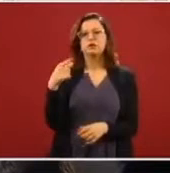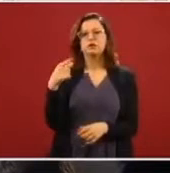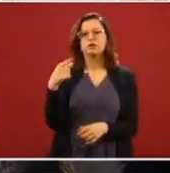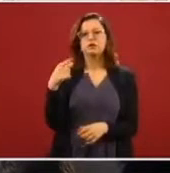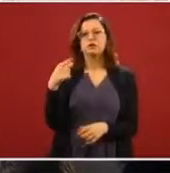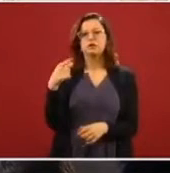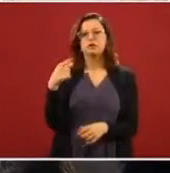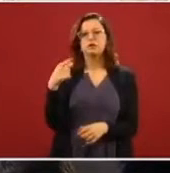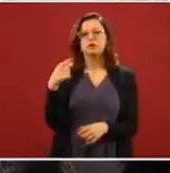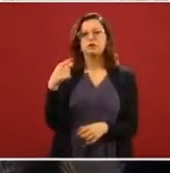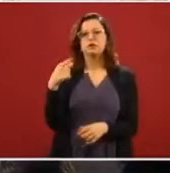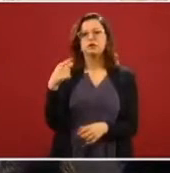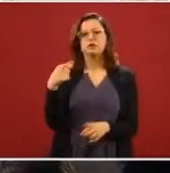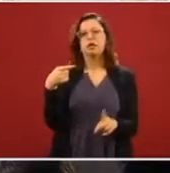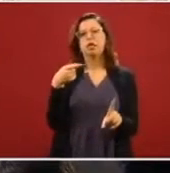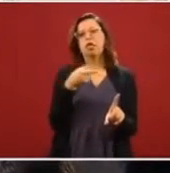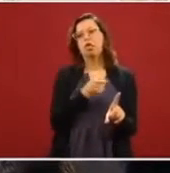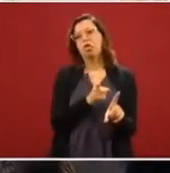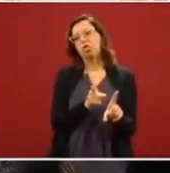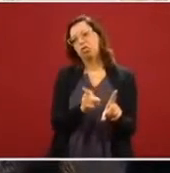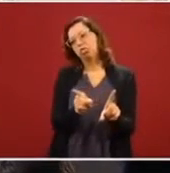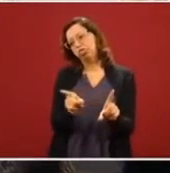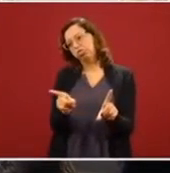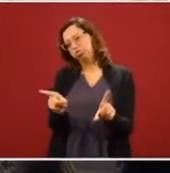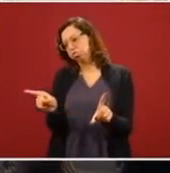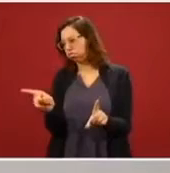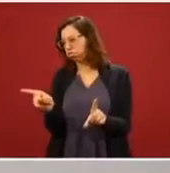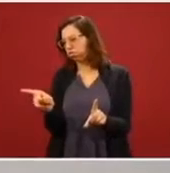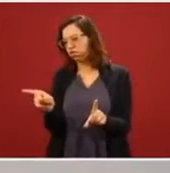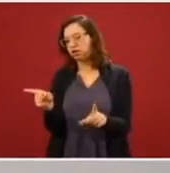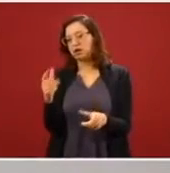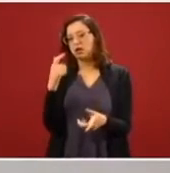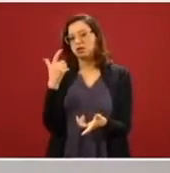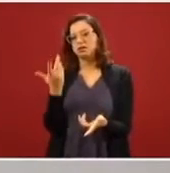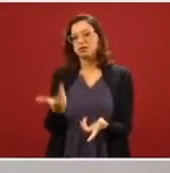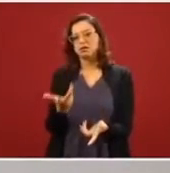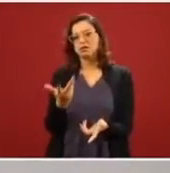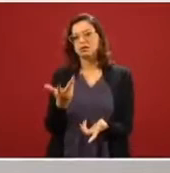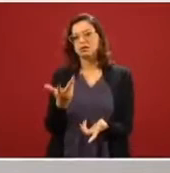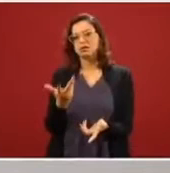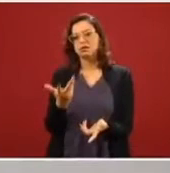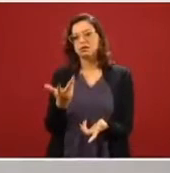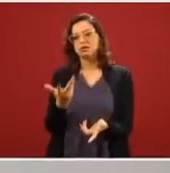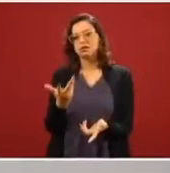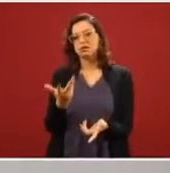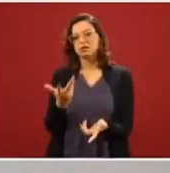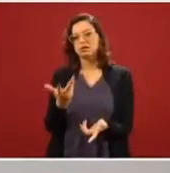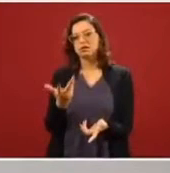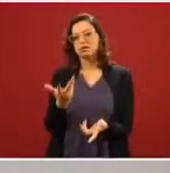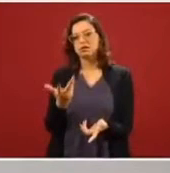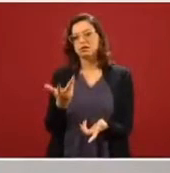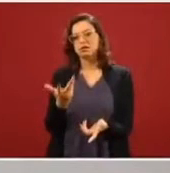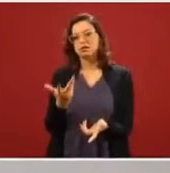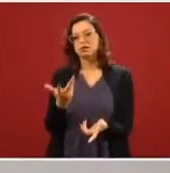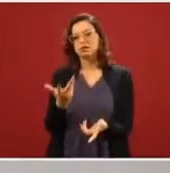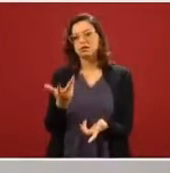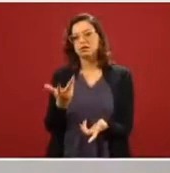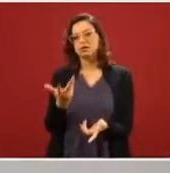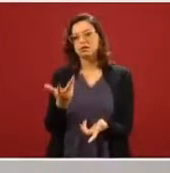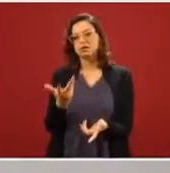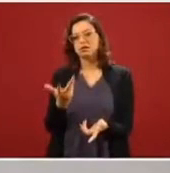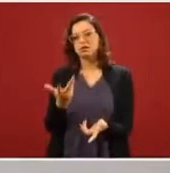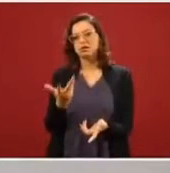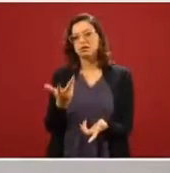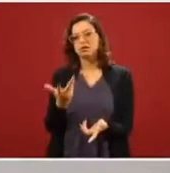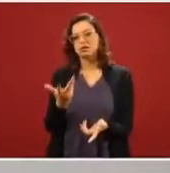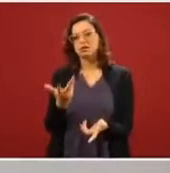if it has lost its virtue porque se intenta llevar este tema because someone attempts to take